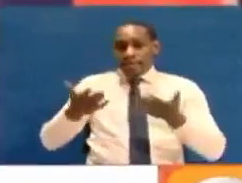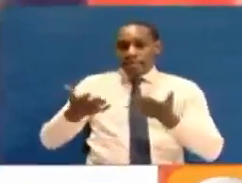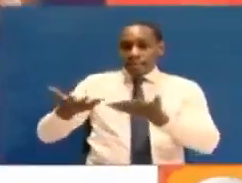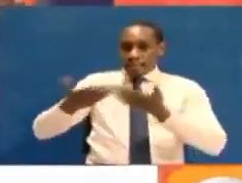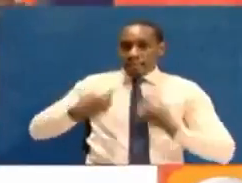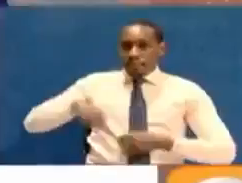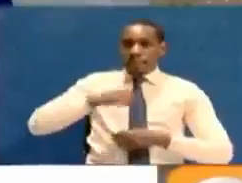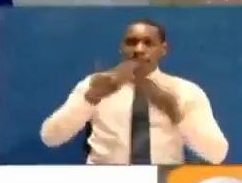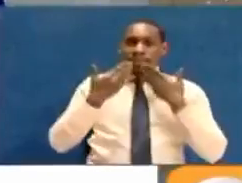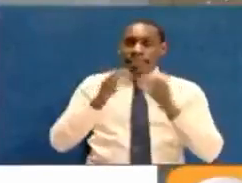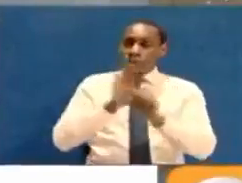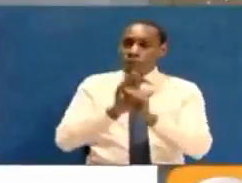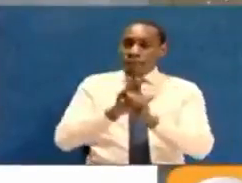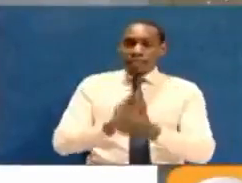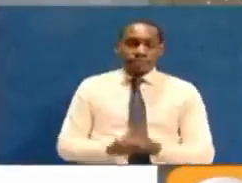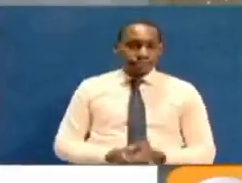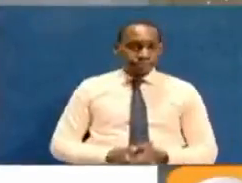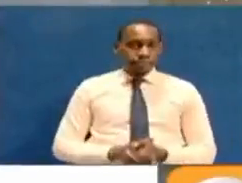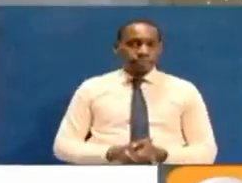much.